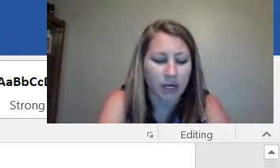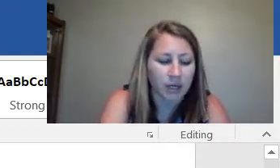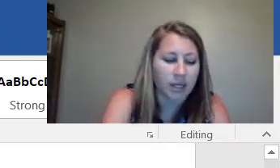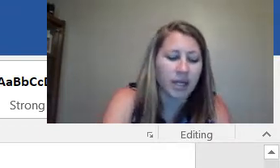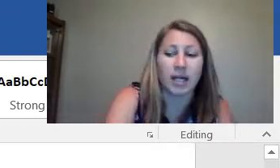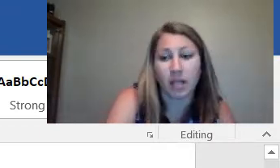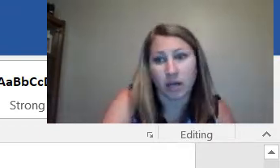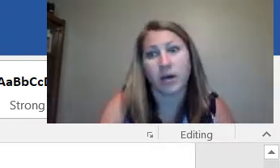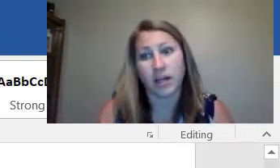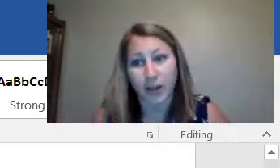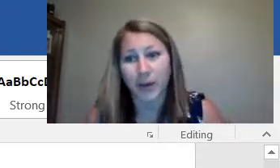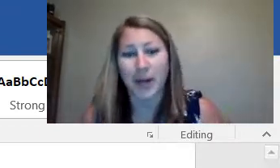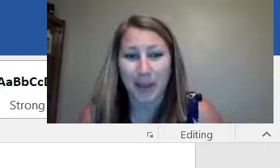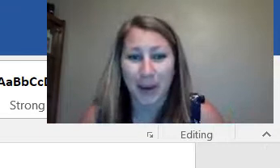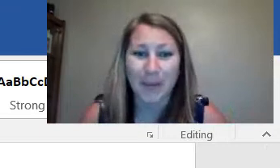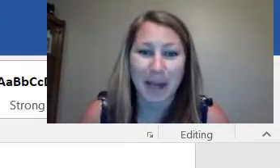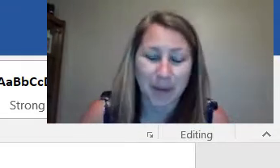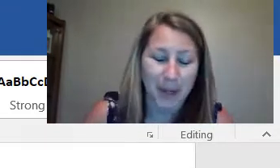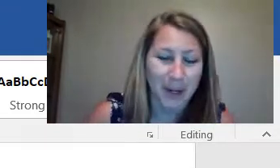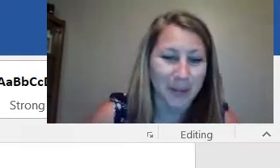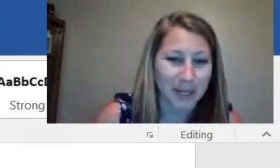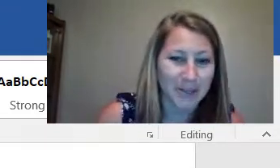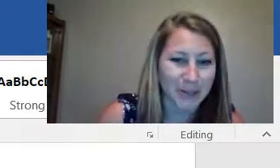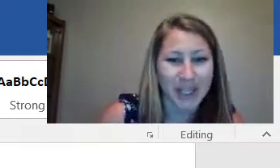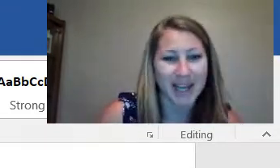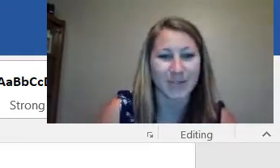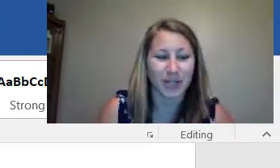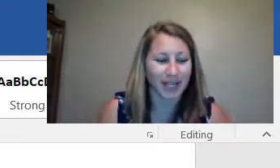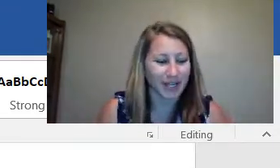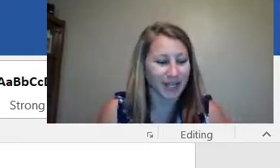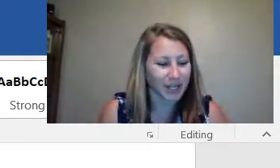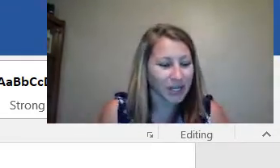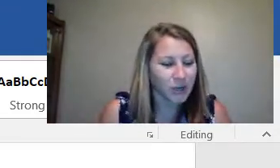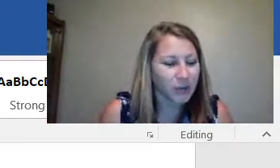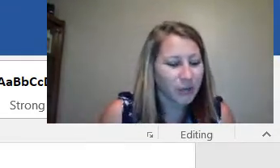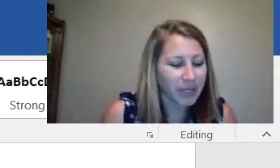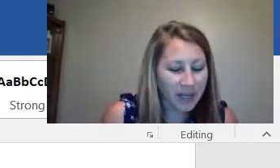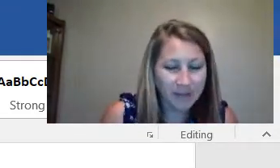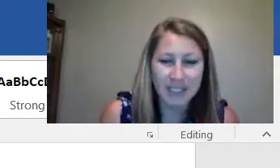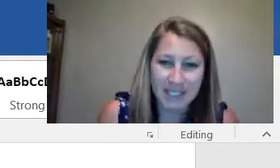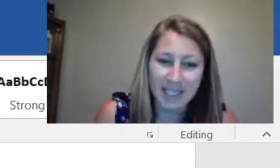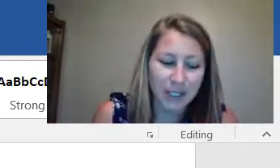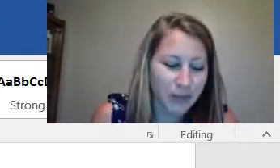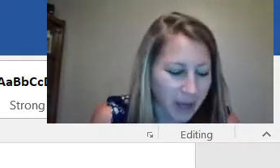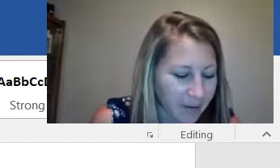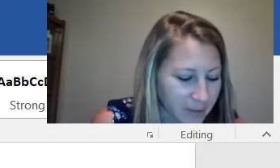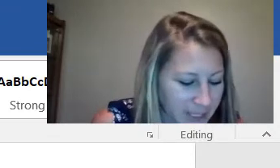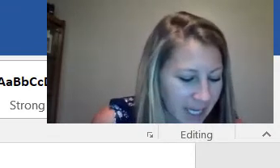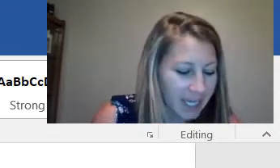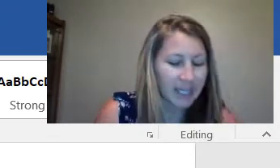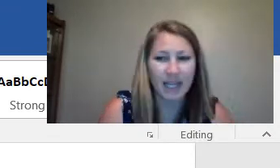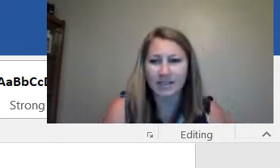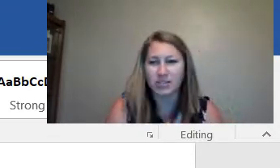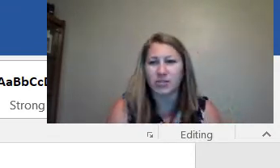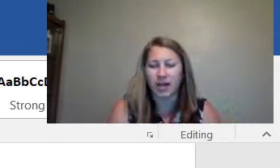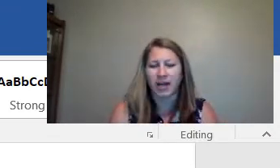Piper. Hello, hello, hello, Piper. We're so glad you're here. We love to see you every